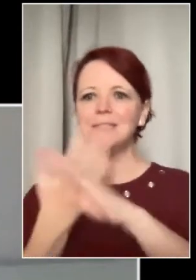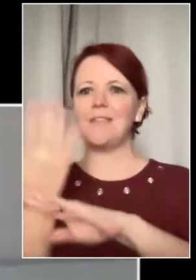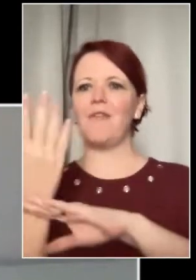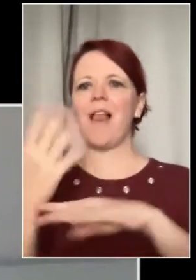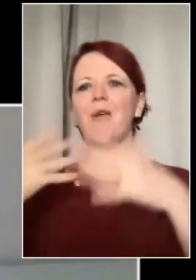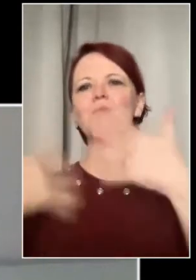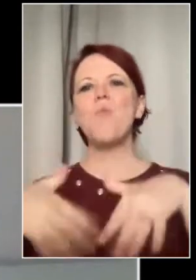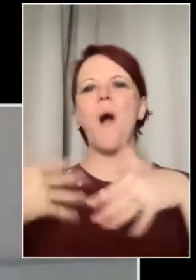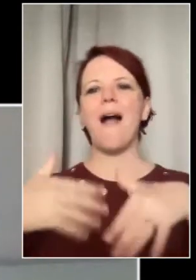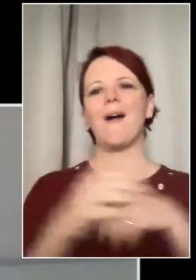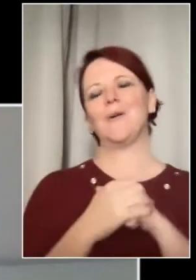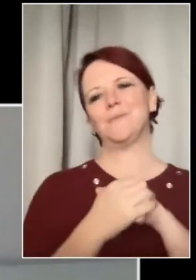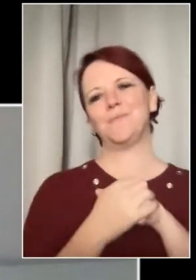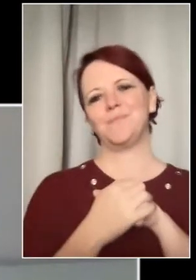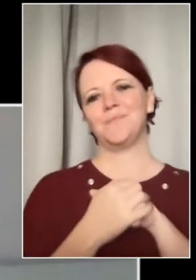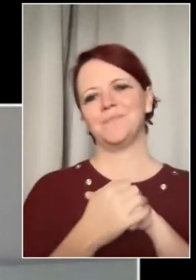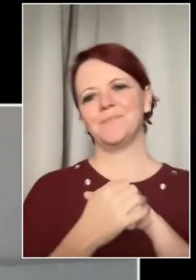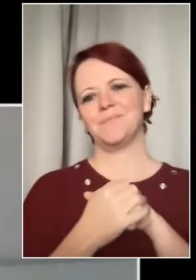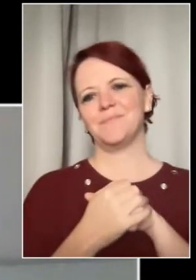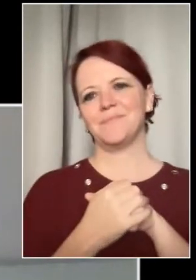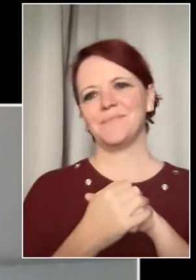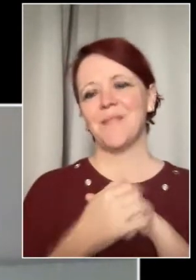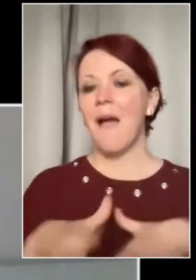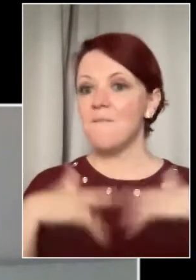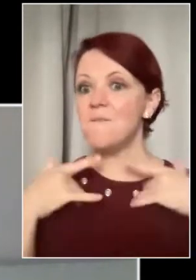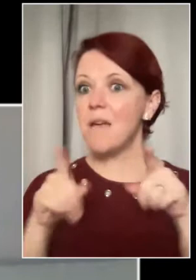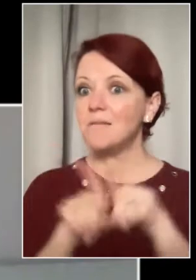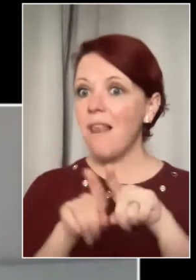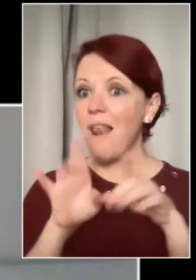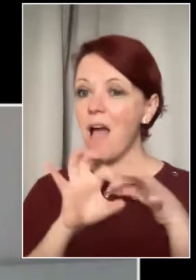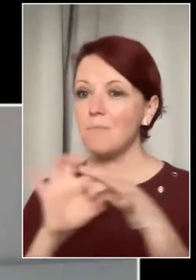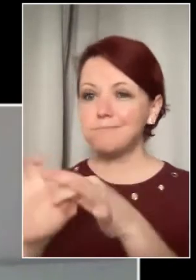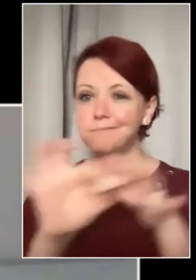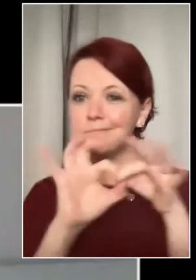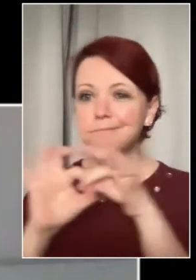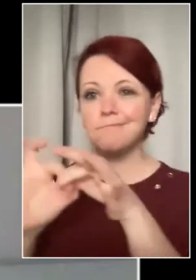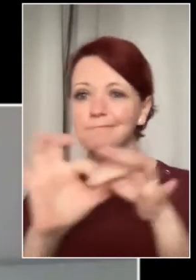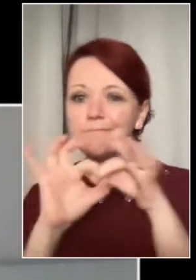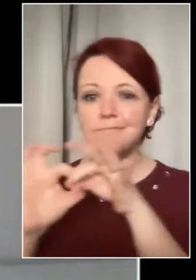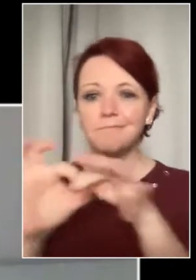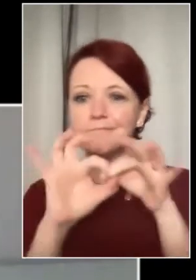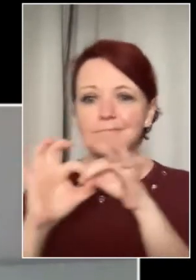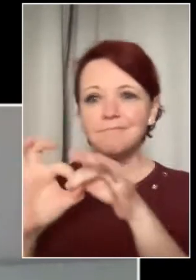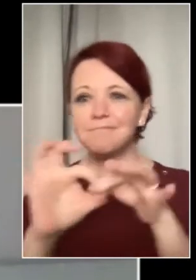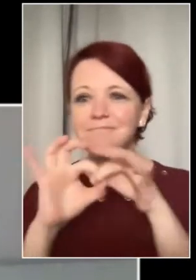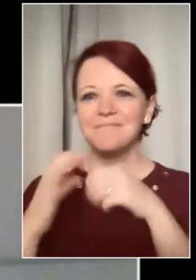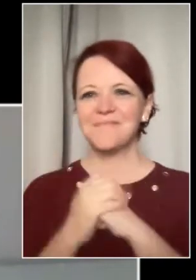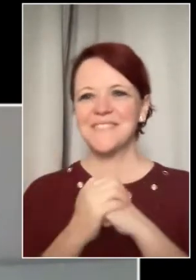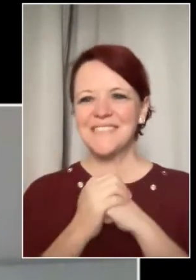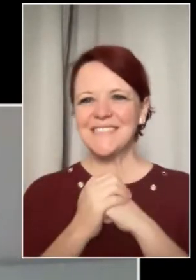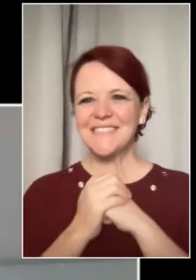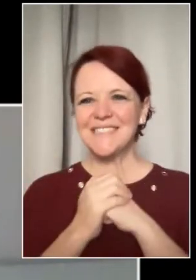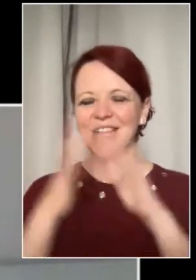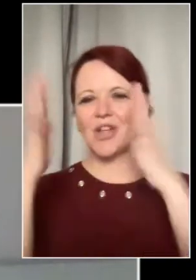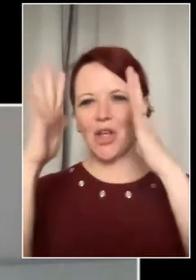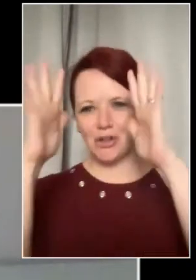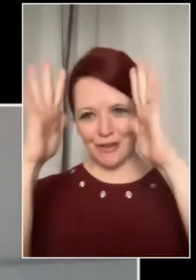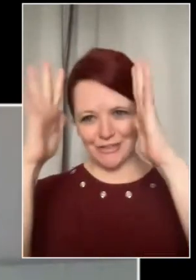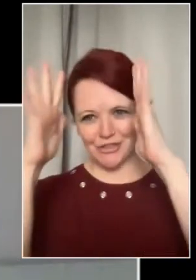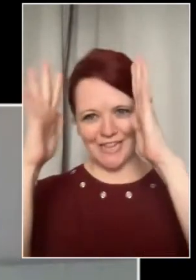there's an amazing relationship going on there. It's a team effort is what I'm getting from that. So thank you so much, Susan. It's great. Congratulations to